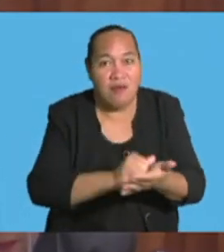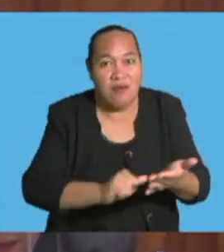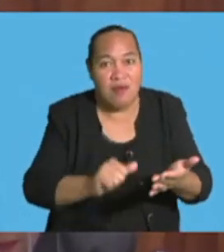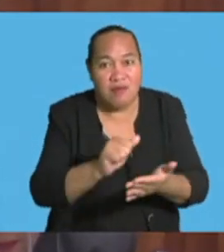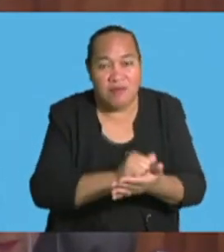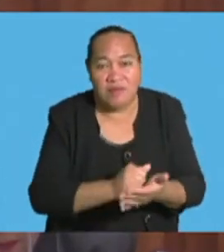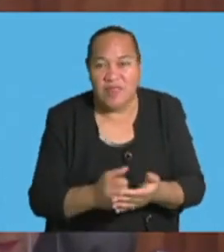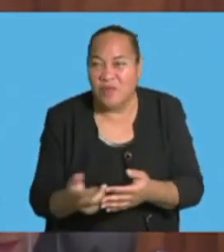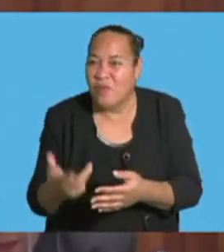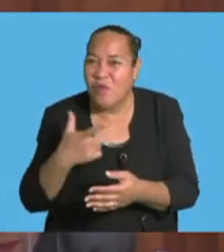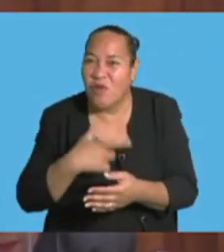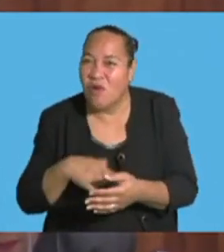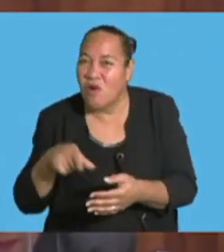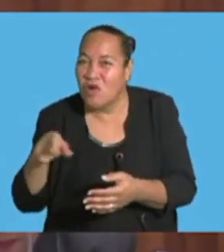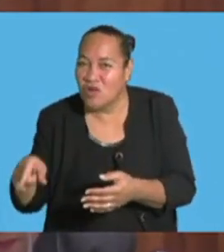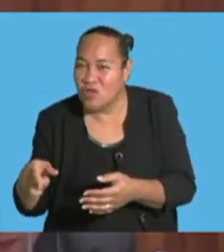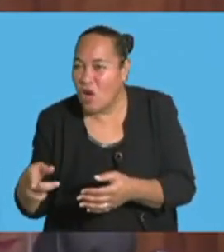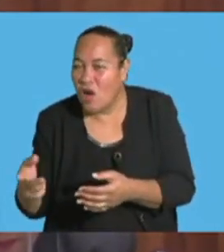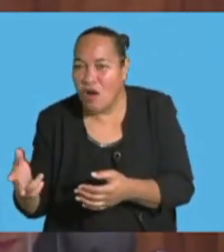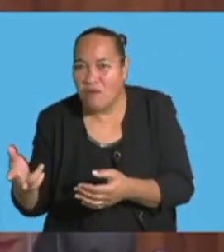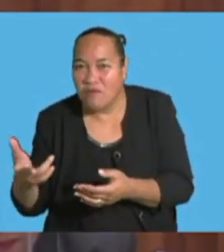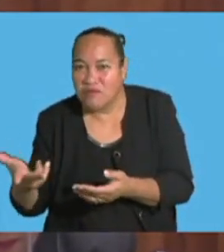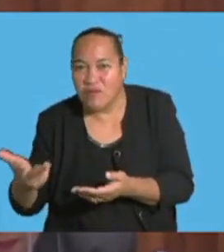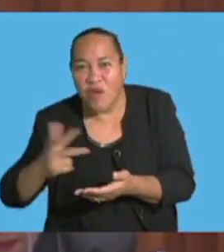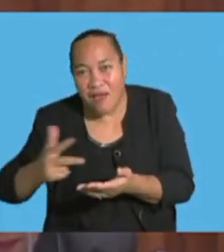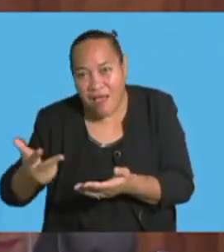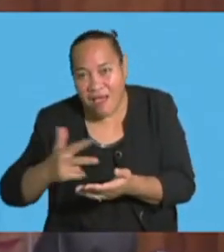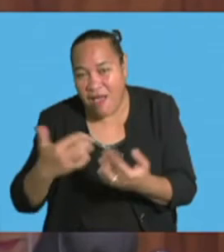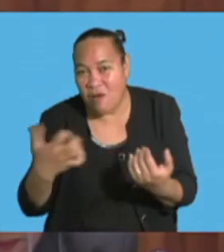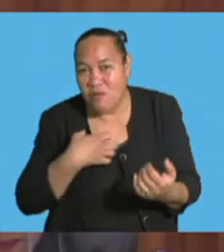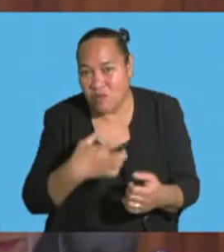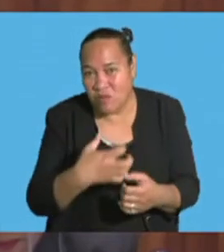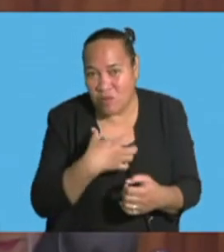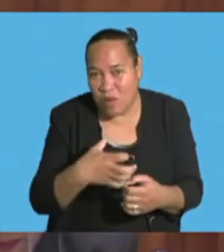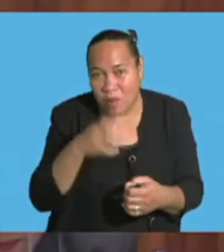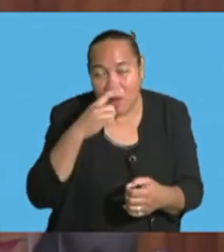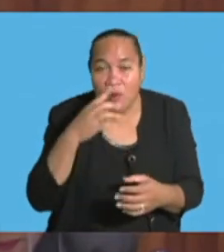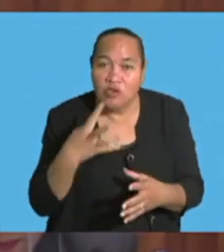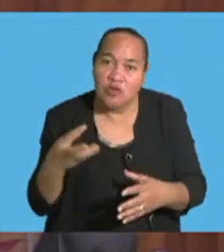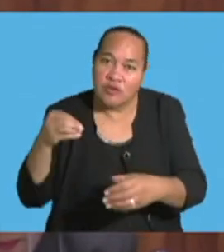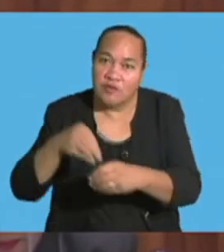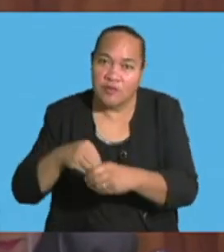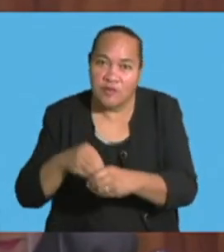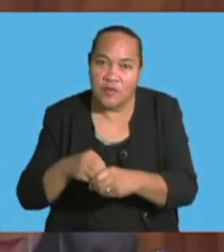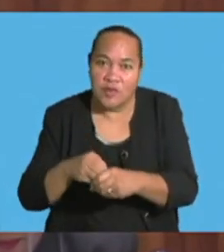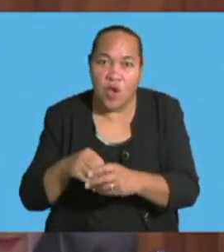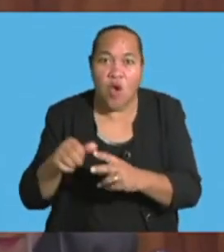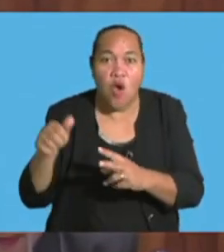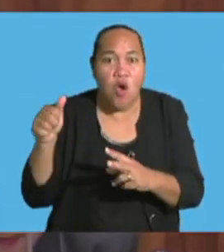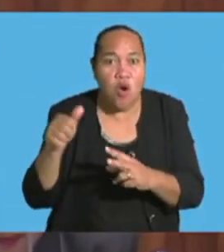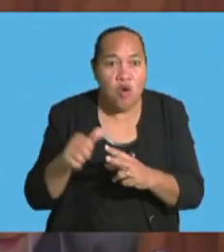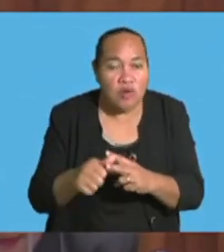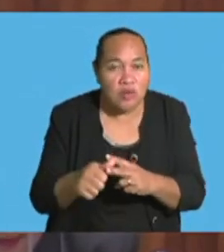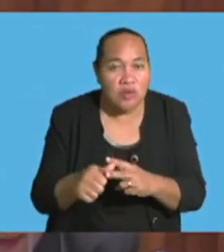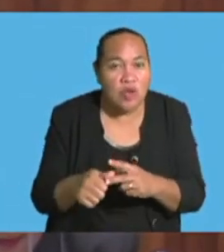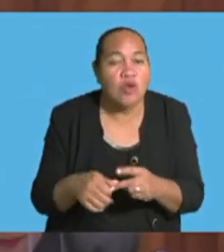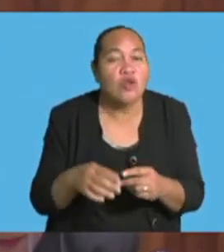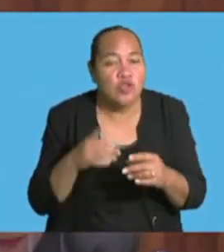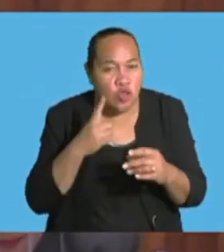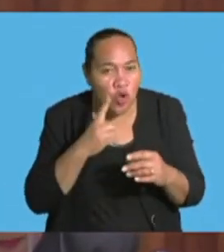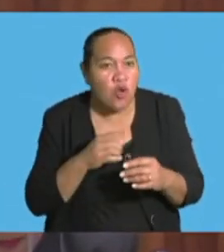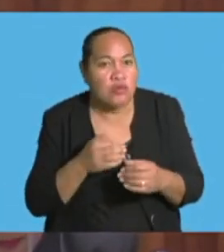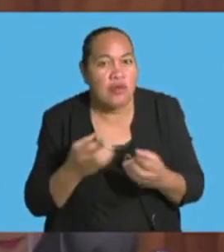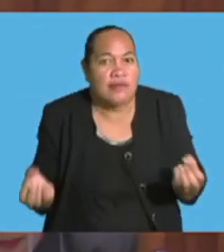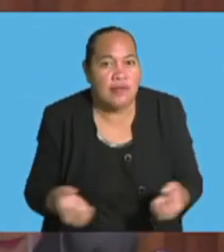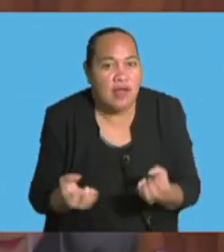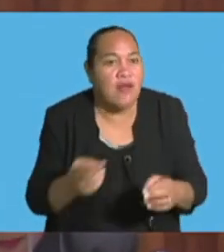address the shortage of cane cutters, and 22 cooperatives for procurement of tractors with implements for farmers to work